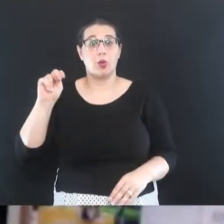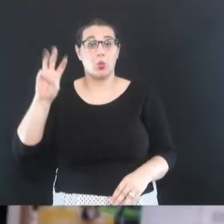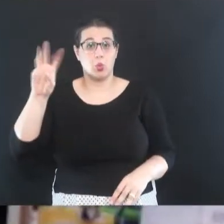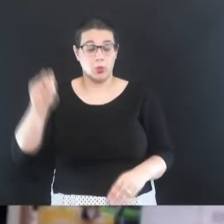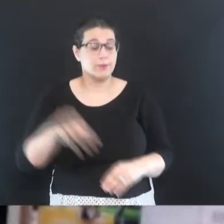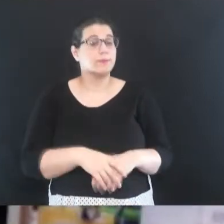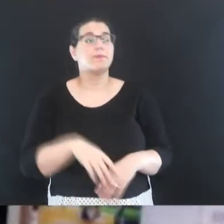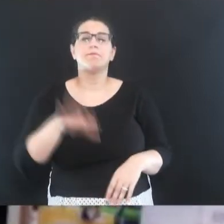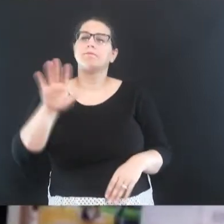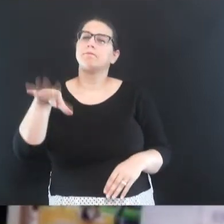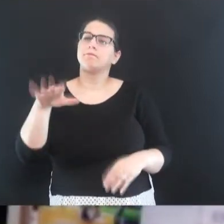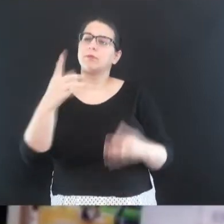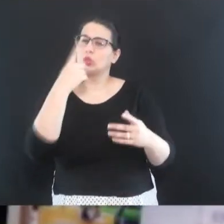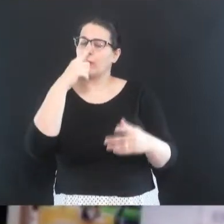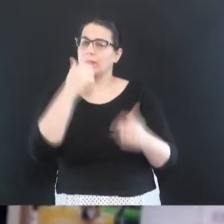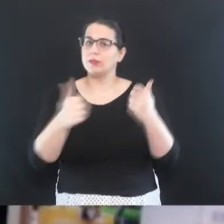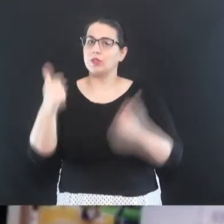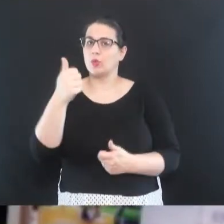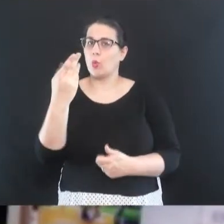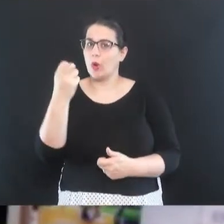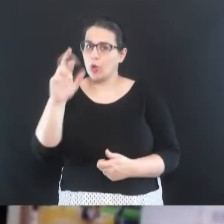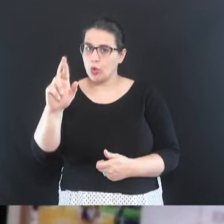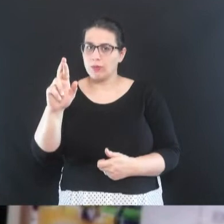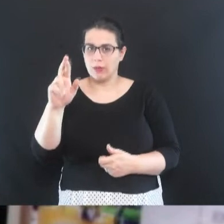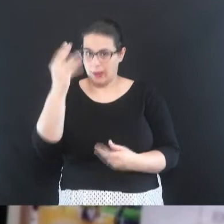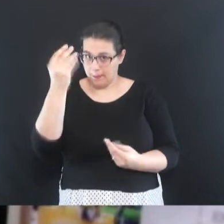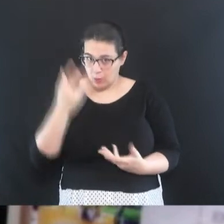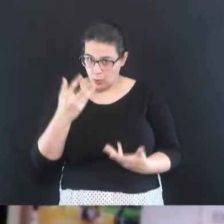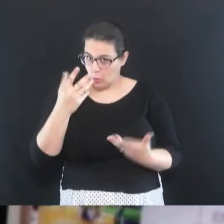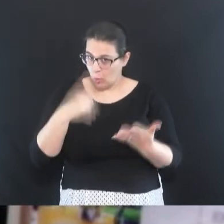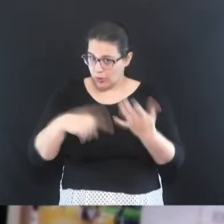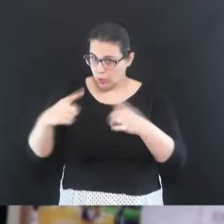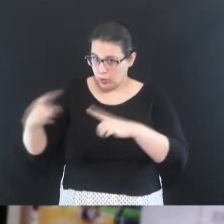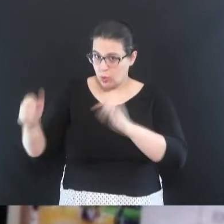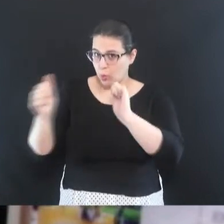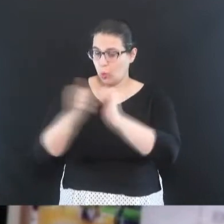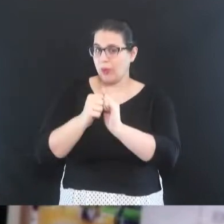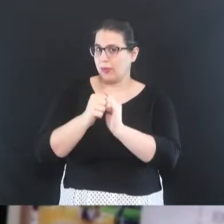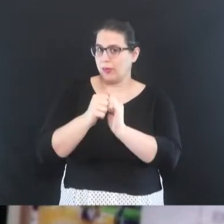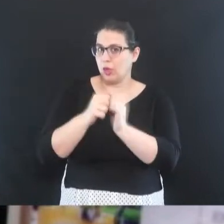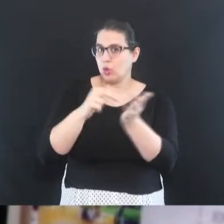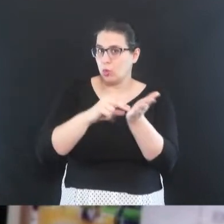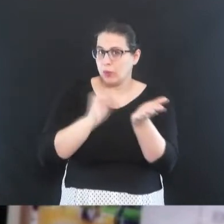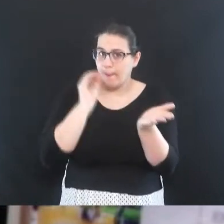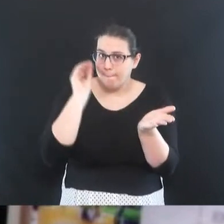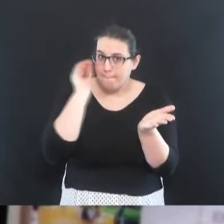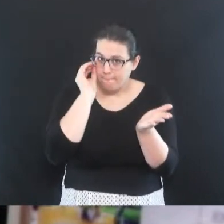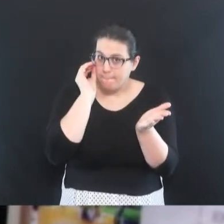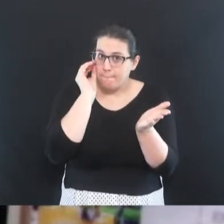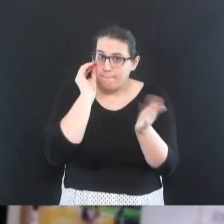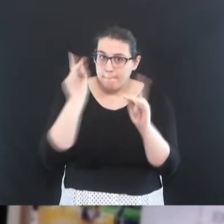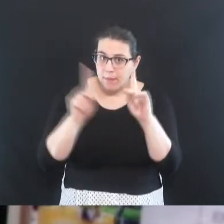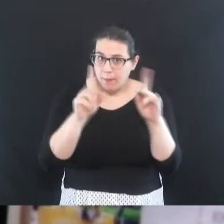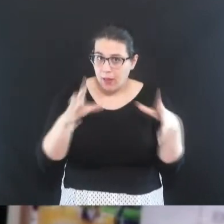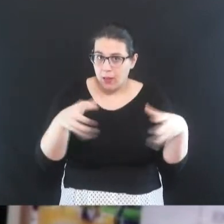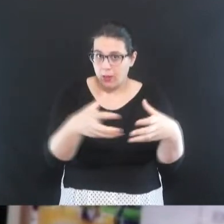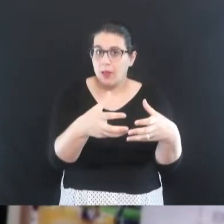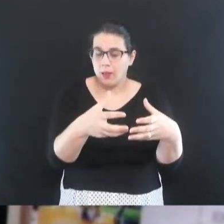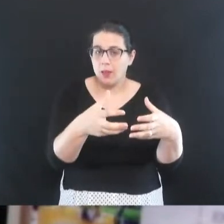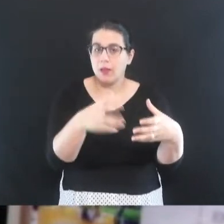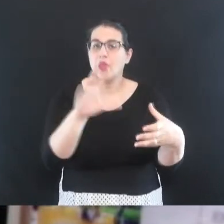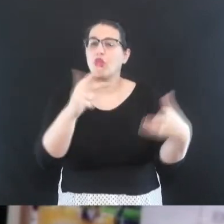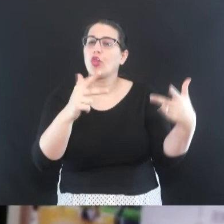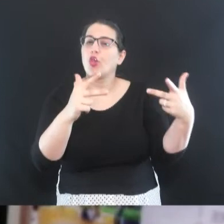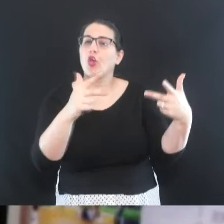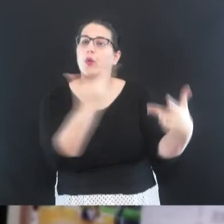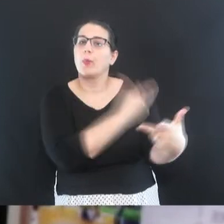Hoyer, could you give us an update on the effort to get our nursing home populations, the booster shots? You said earlier